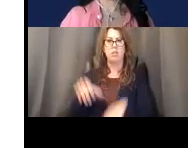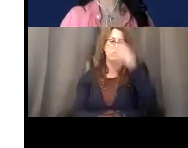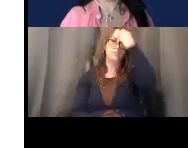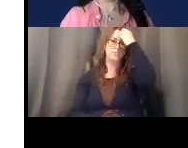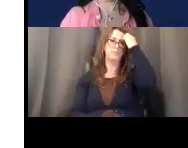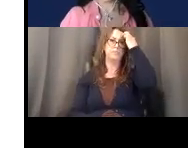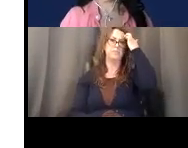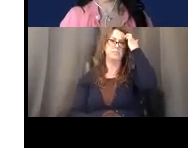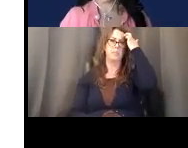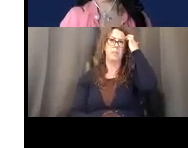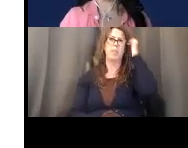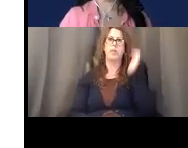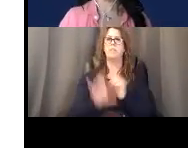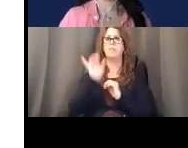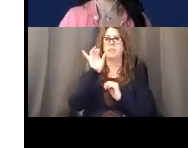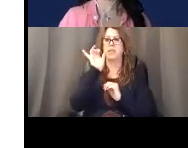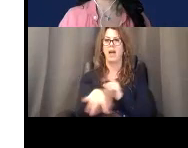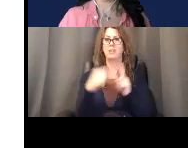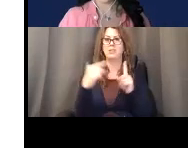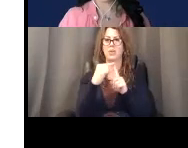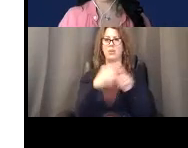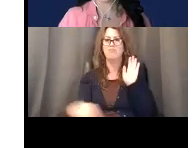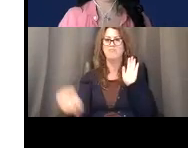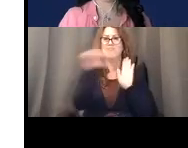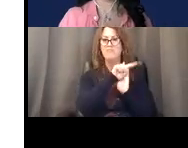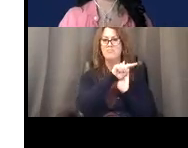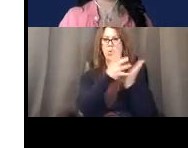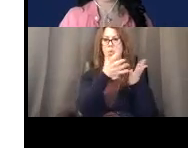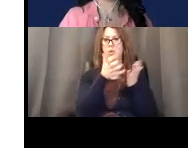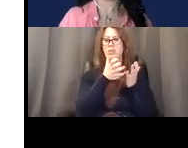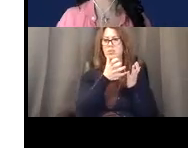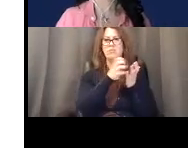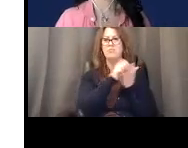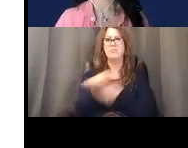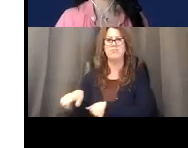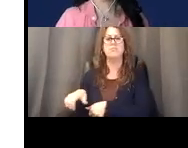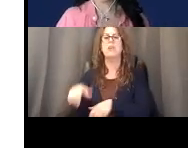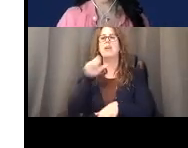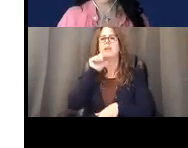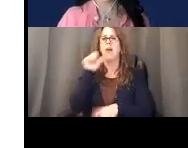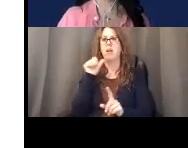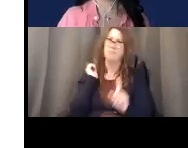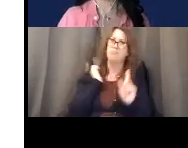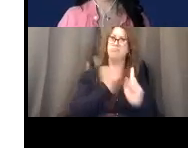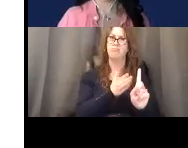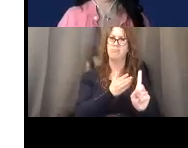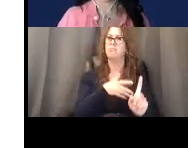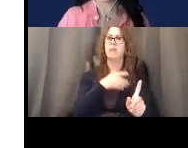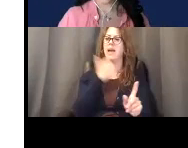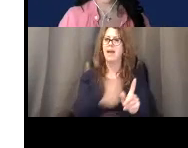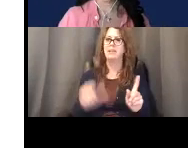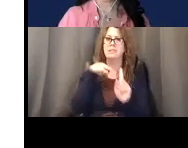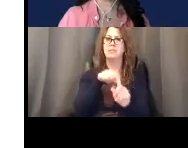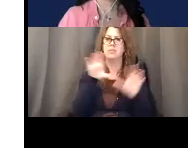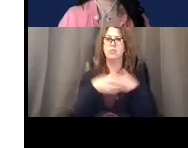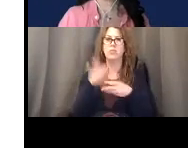the bite out of this term. Like, this is not to direct at any particular people. We are the fish that are swimming in this culture,